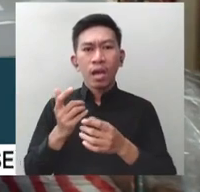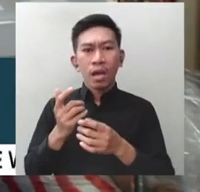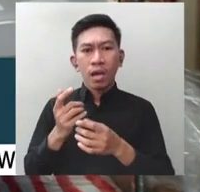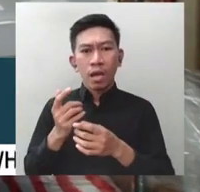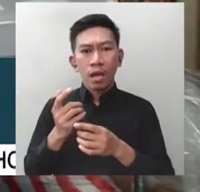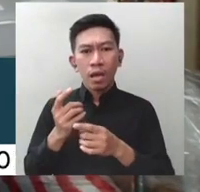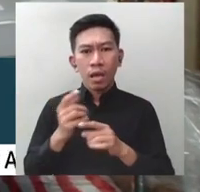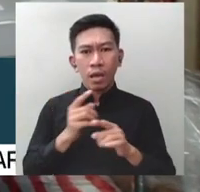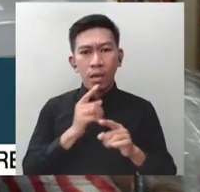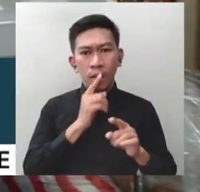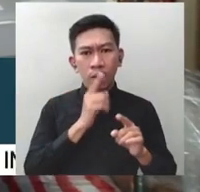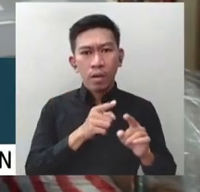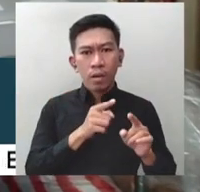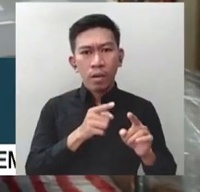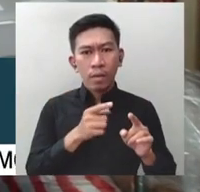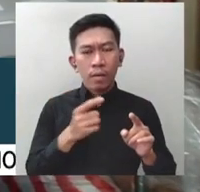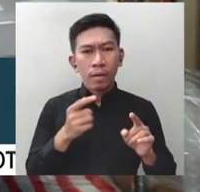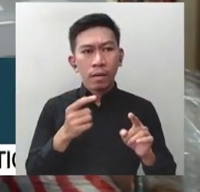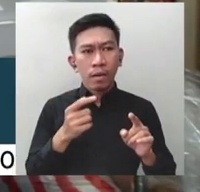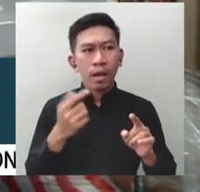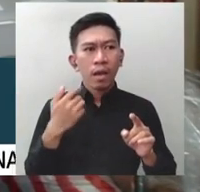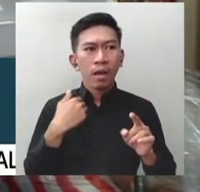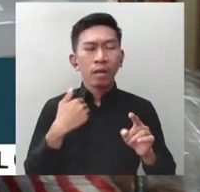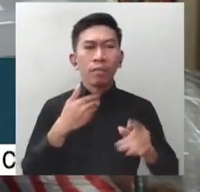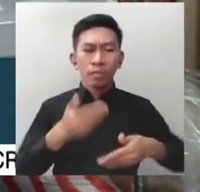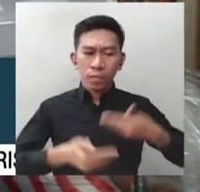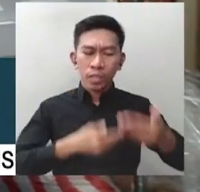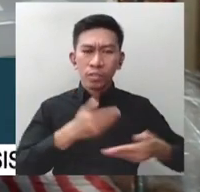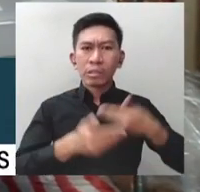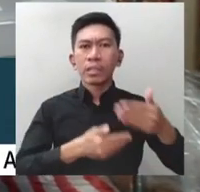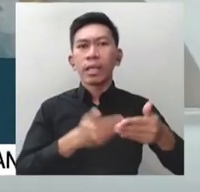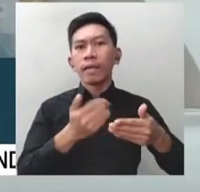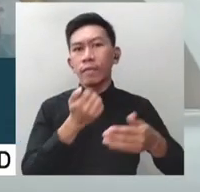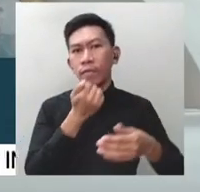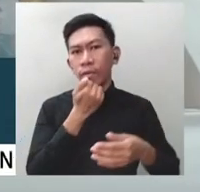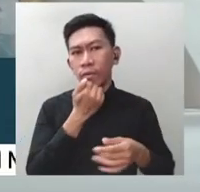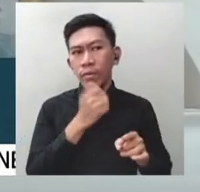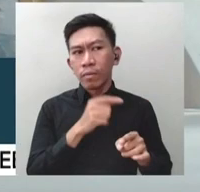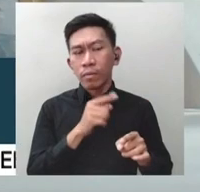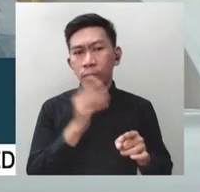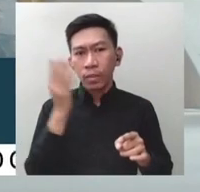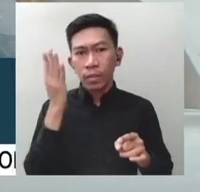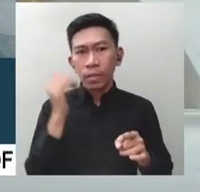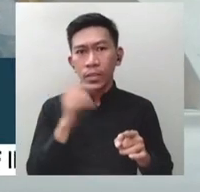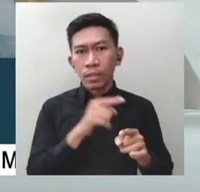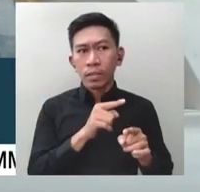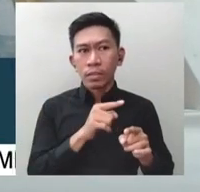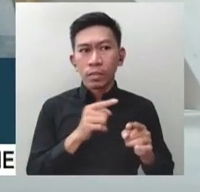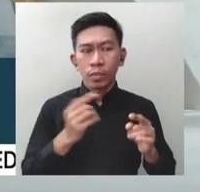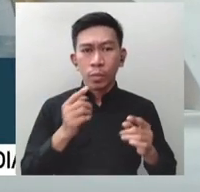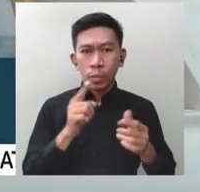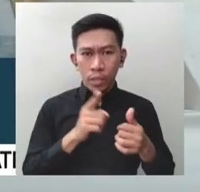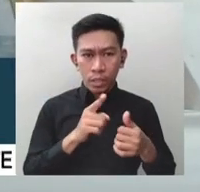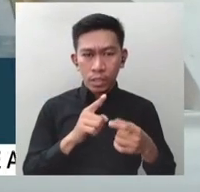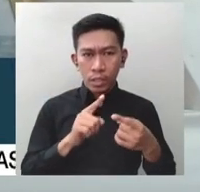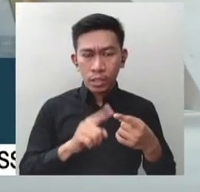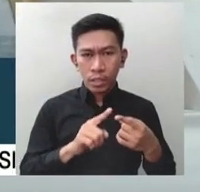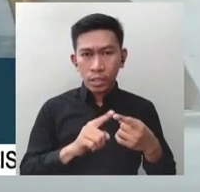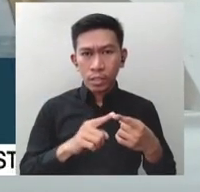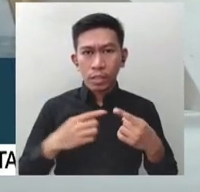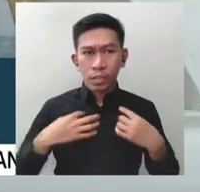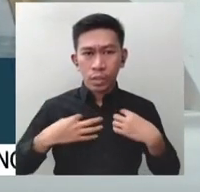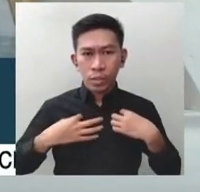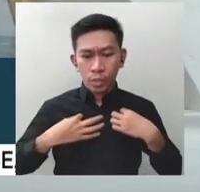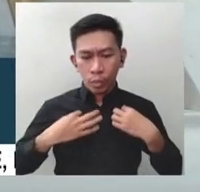a grave irregularity in the conduct of a police operation. One, they are in civilian clothes, although they could justify that they are conducting